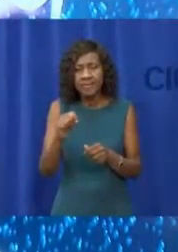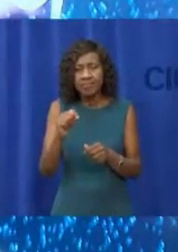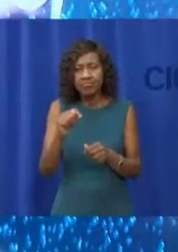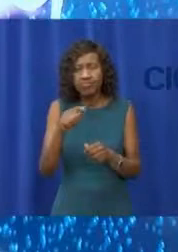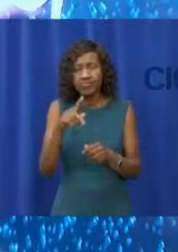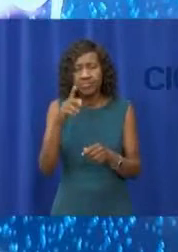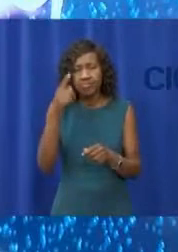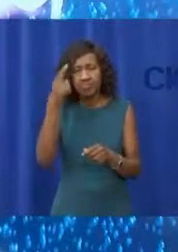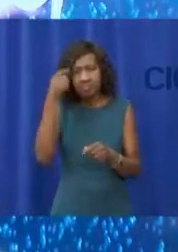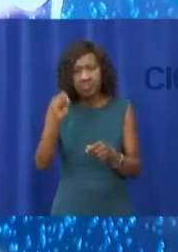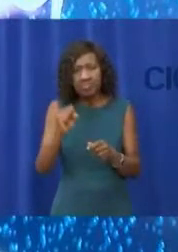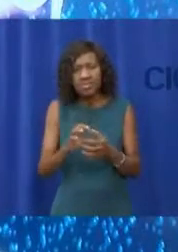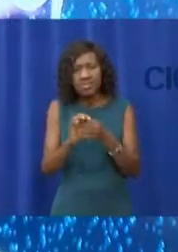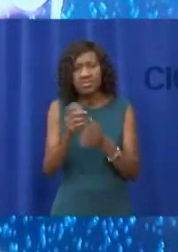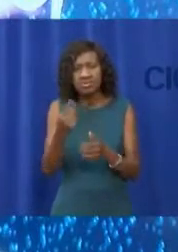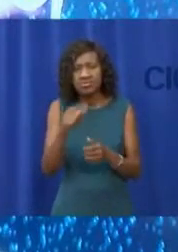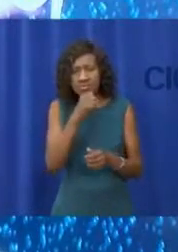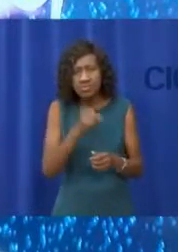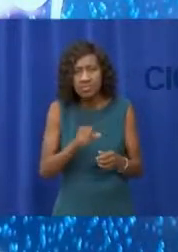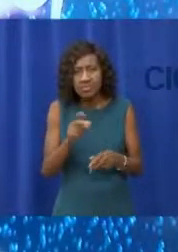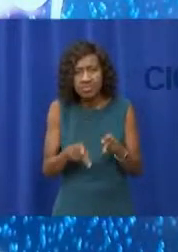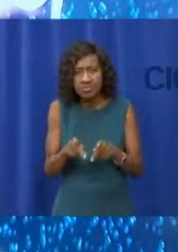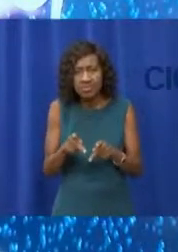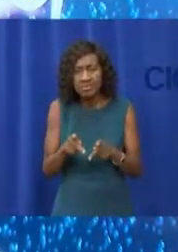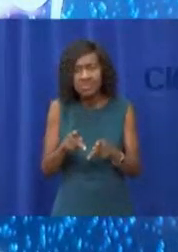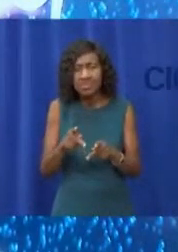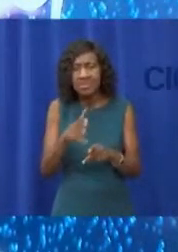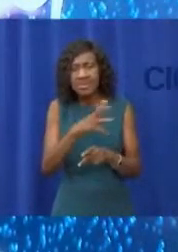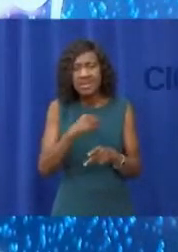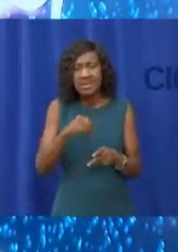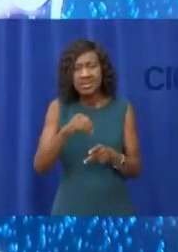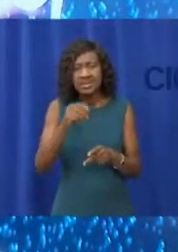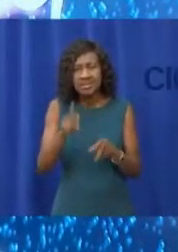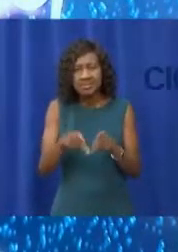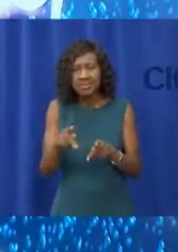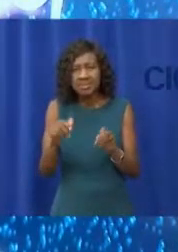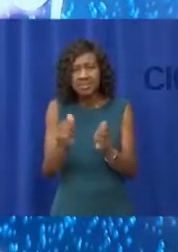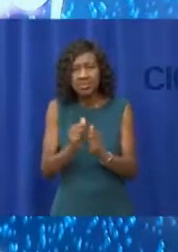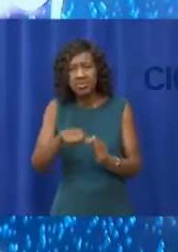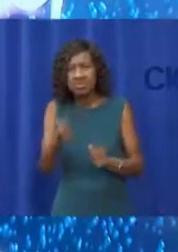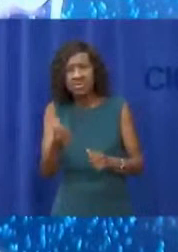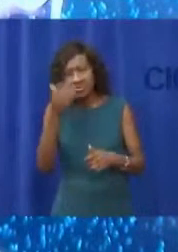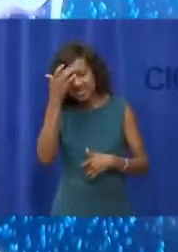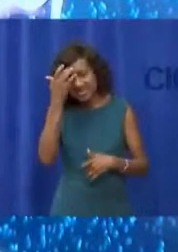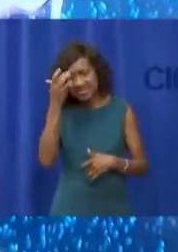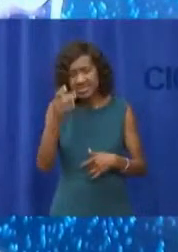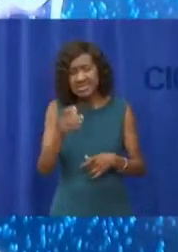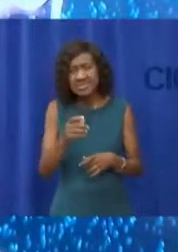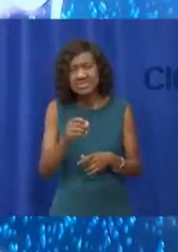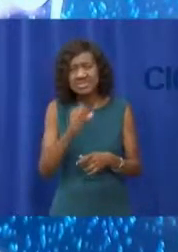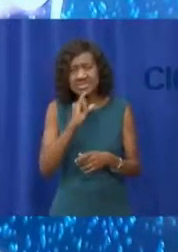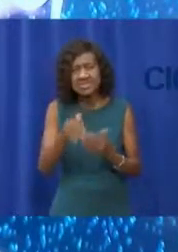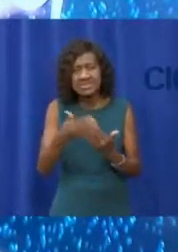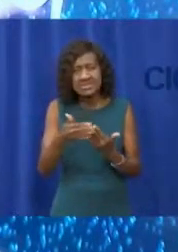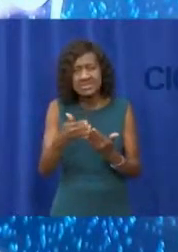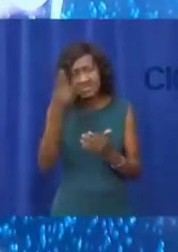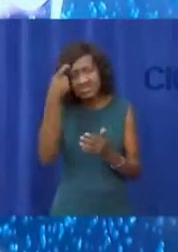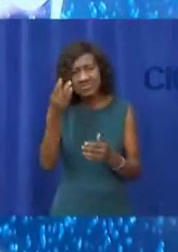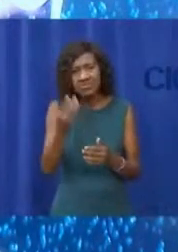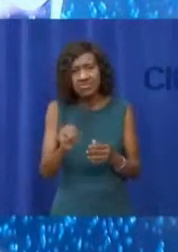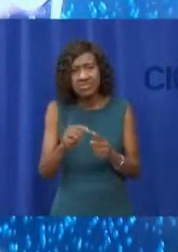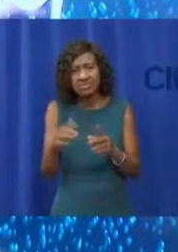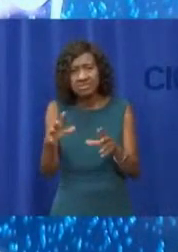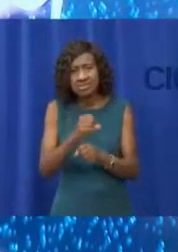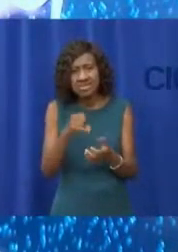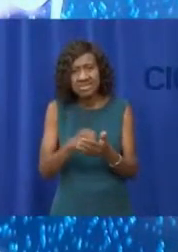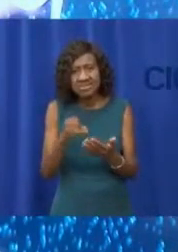so cardiovascular, diabetes, chronic respiratory conditions. That's only because of a frequency issue, but anybody